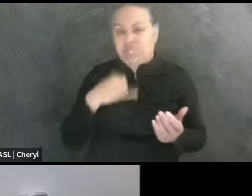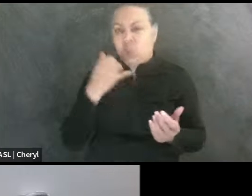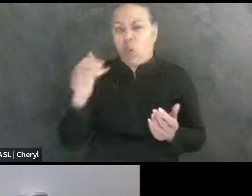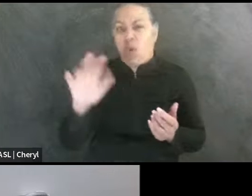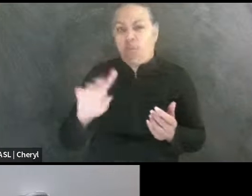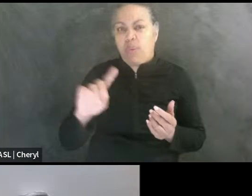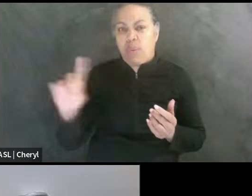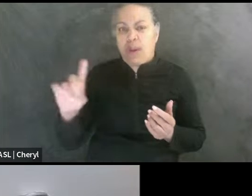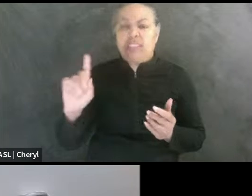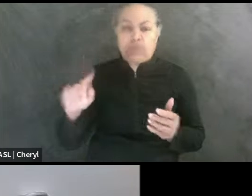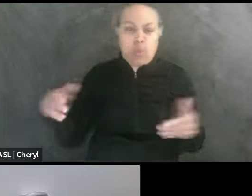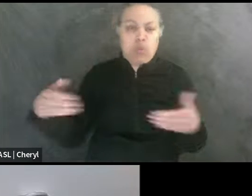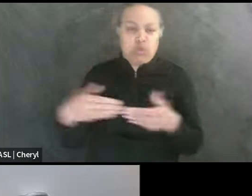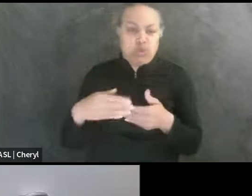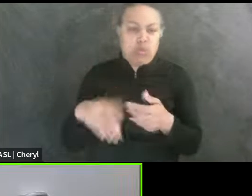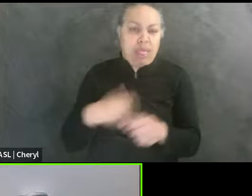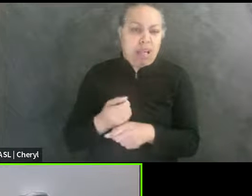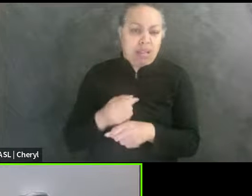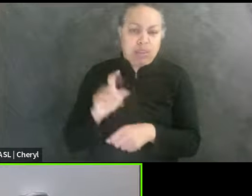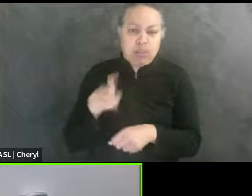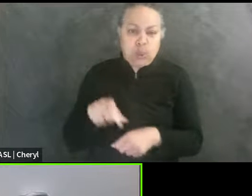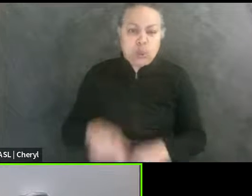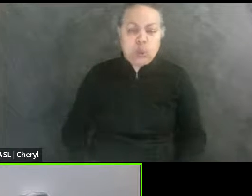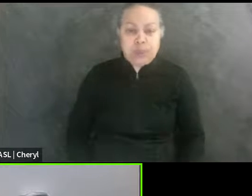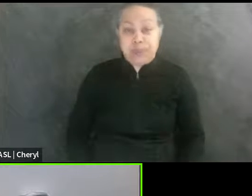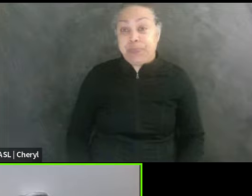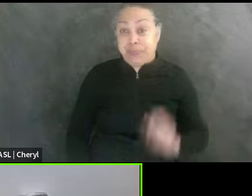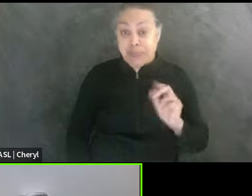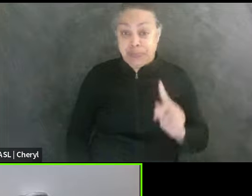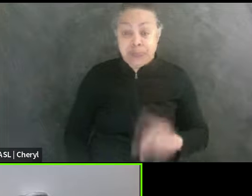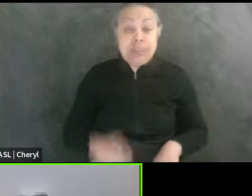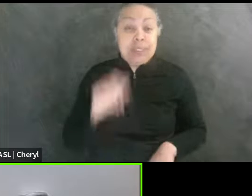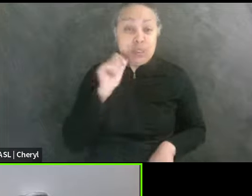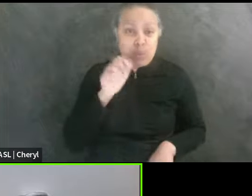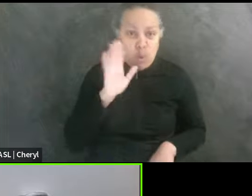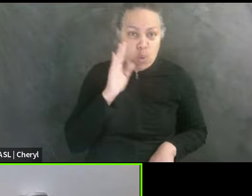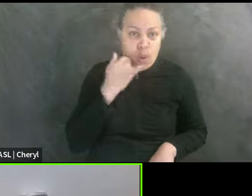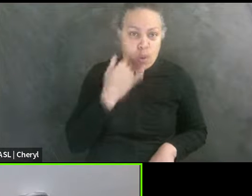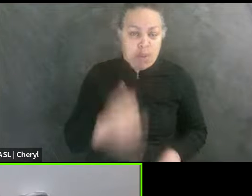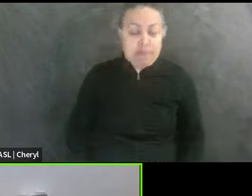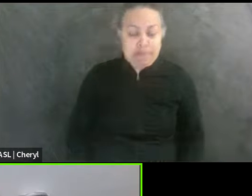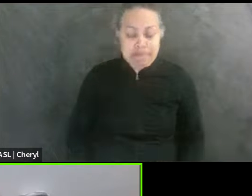I mean, that's the Okay. answer for that. Okay, I will call them tomorrow. Mhm.